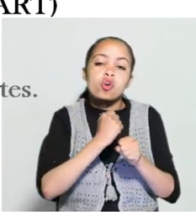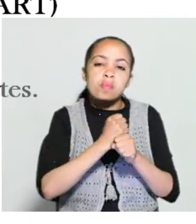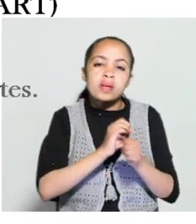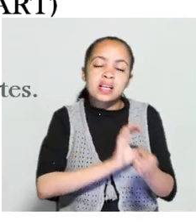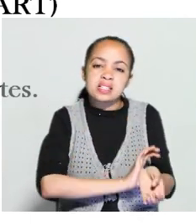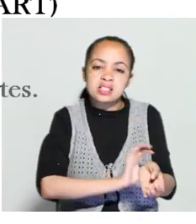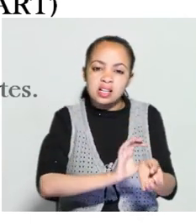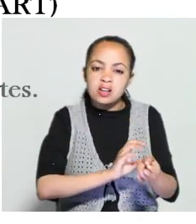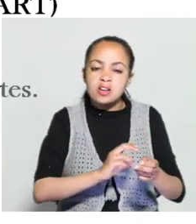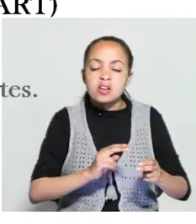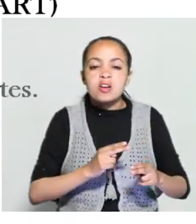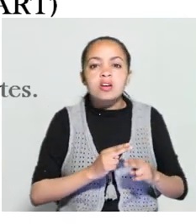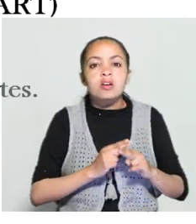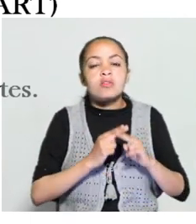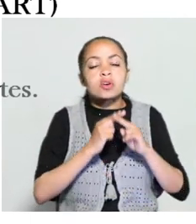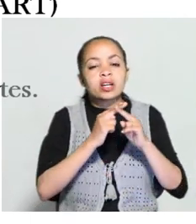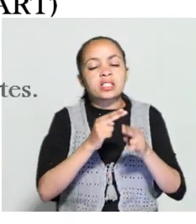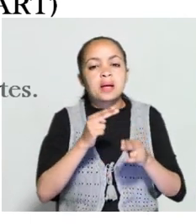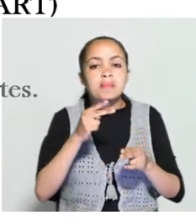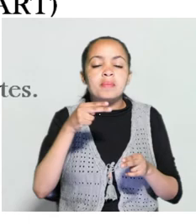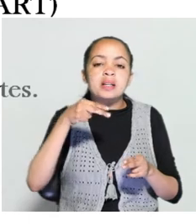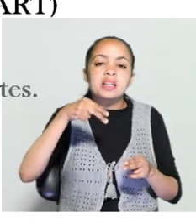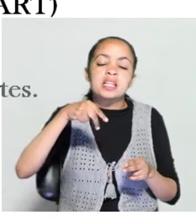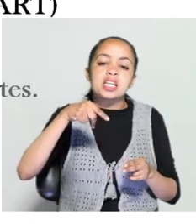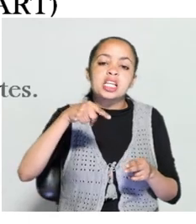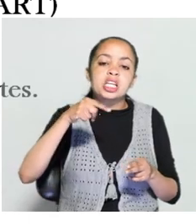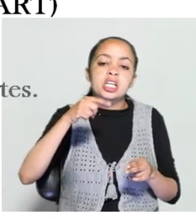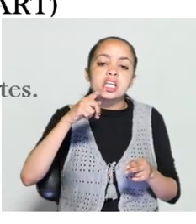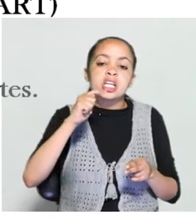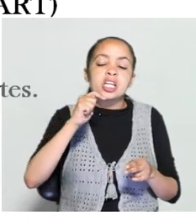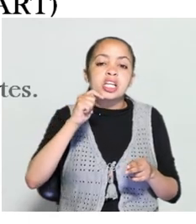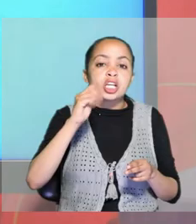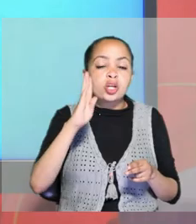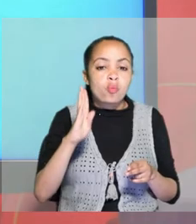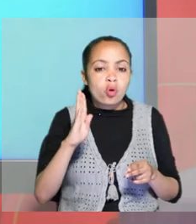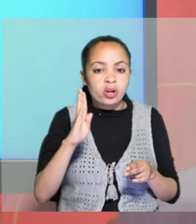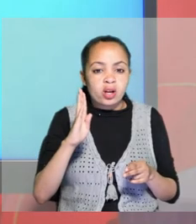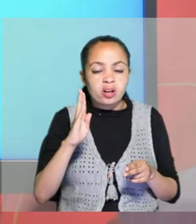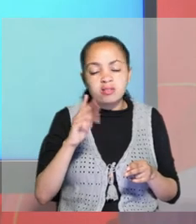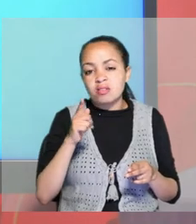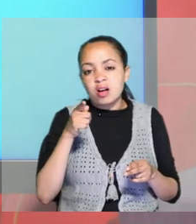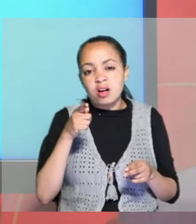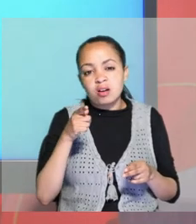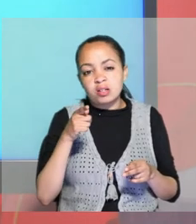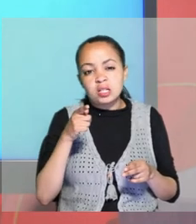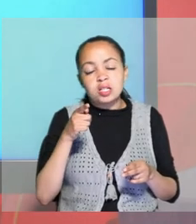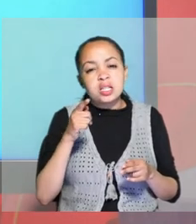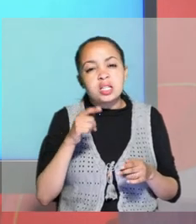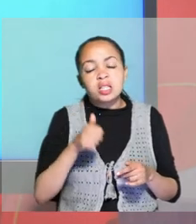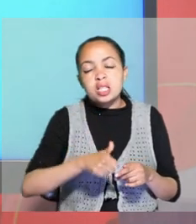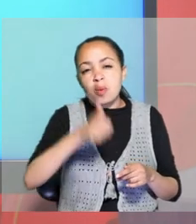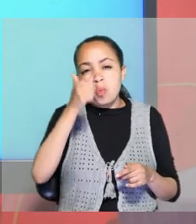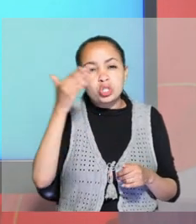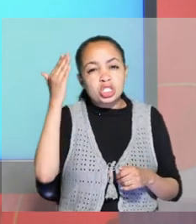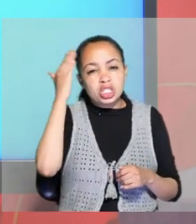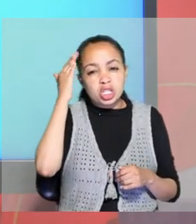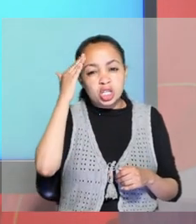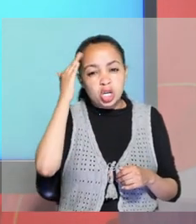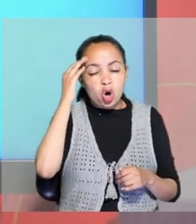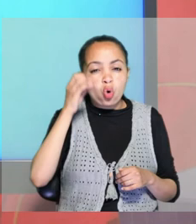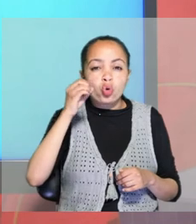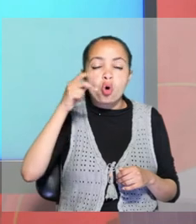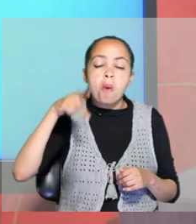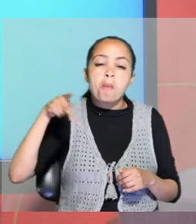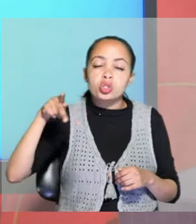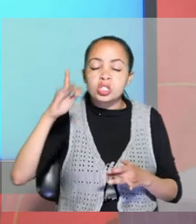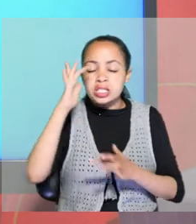For example, pneumonia and again tuberculosis are a most known opportunity